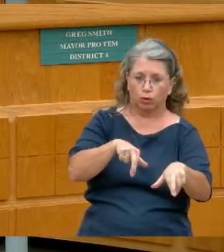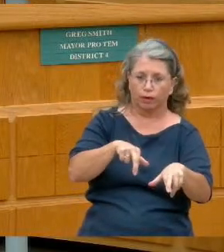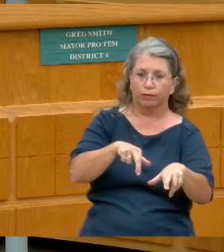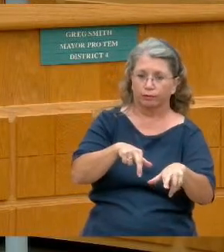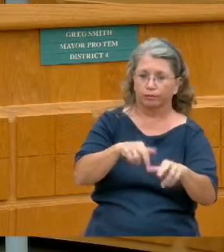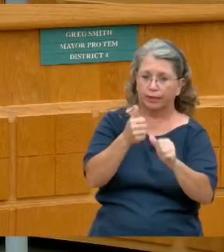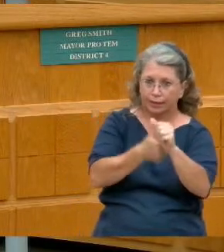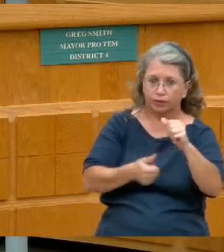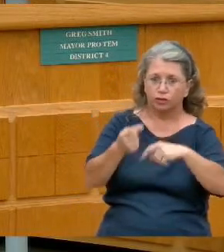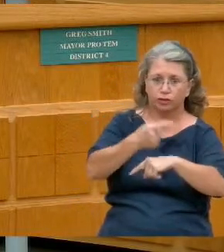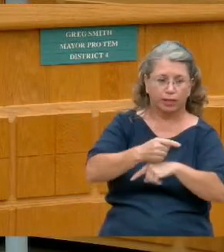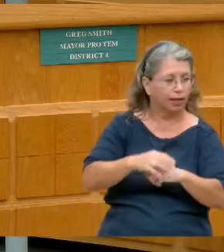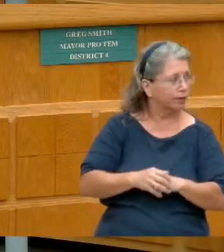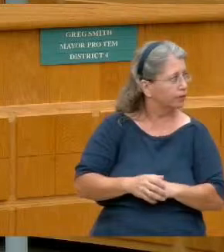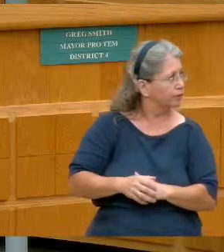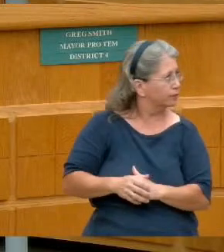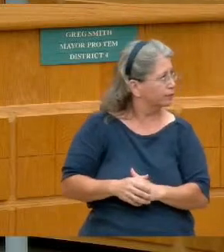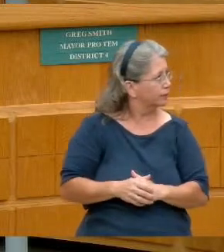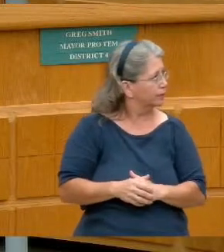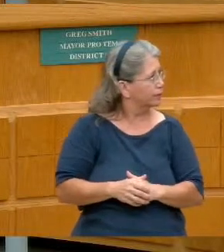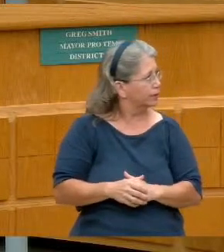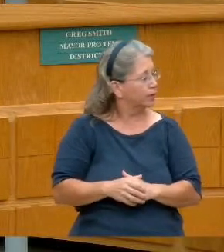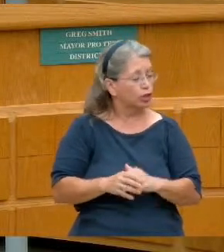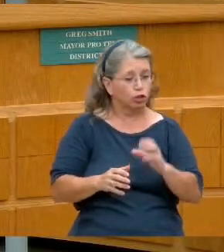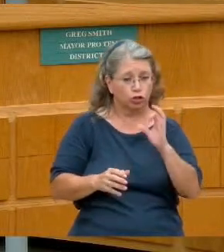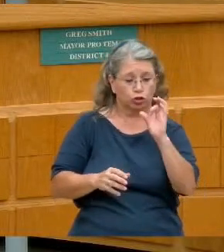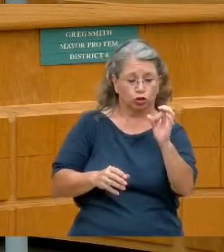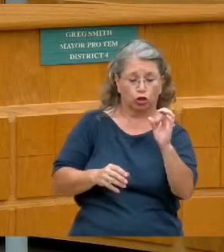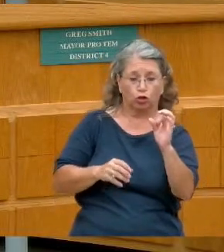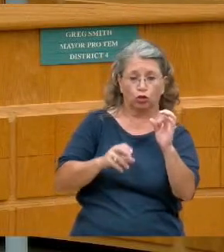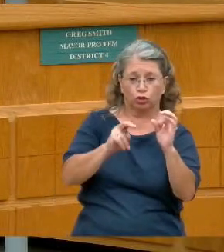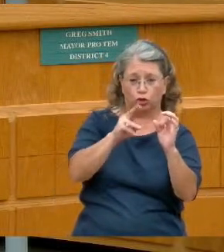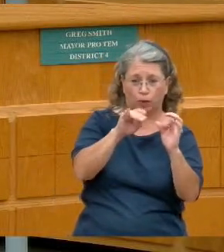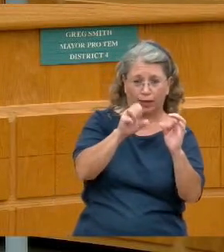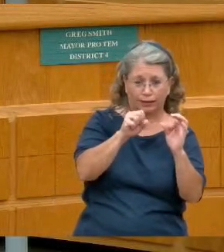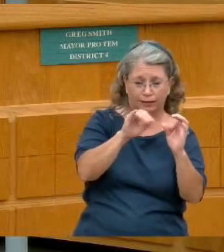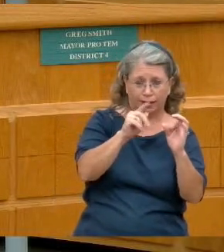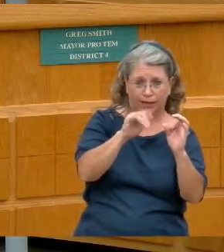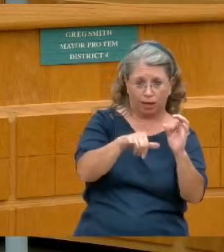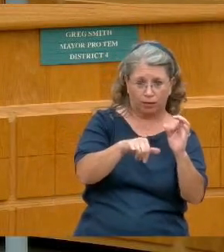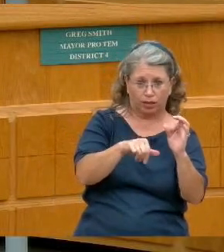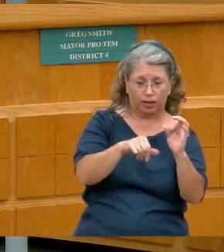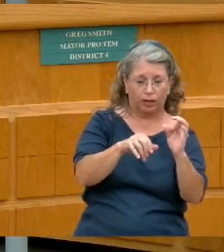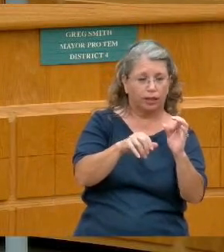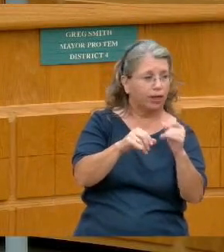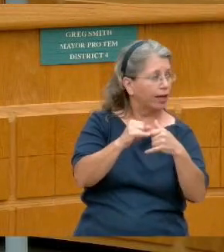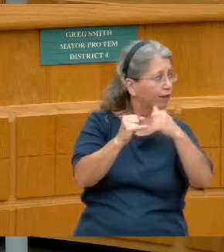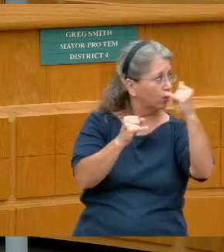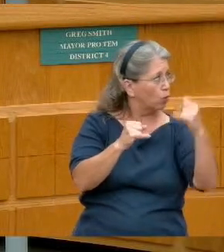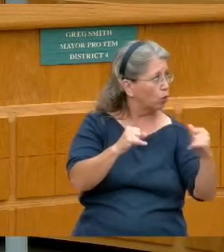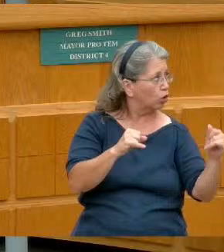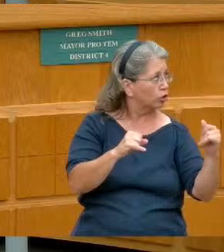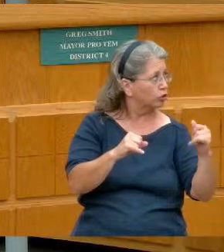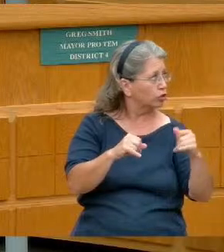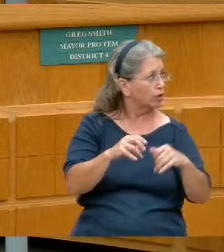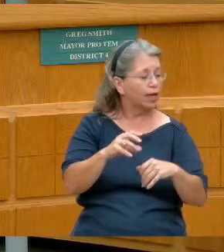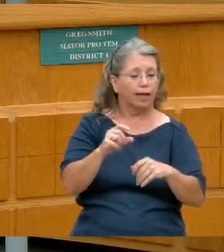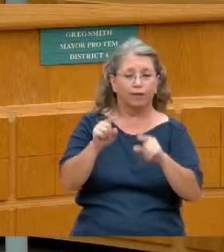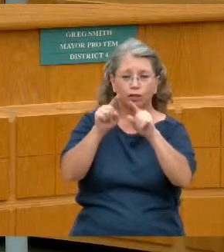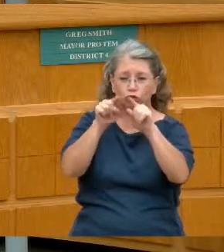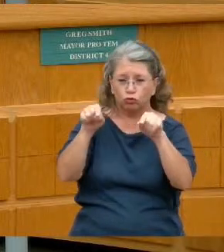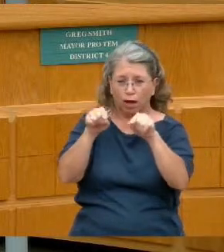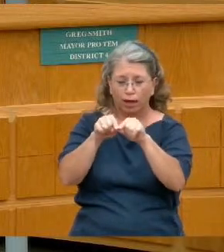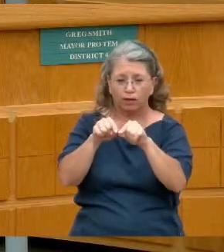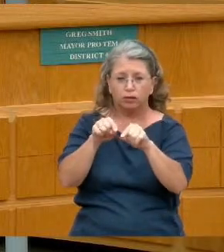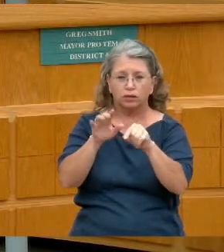newspaper. The circles represent Nueces County in orange, and the triangles represent the rest of the Coastal Bend. And what you can see here is it's